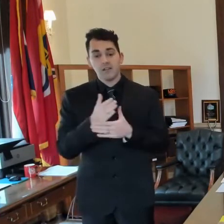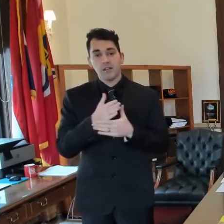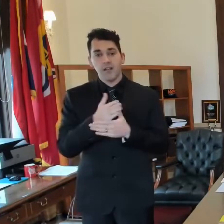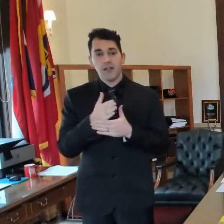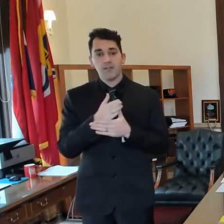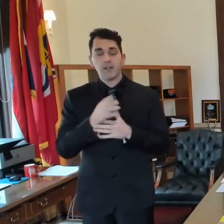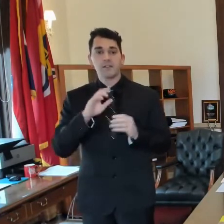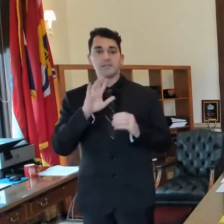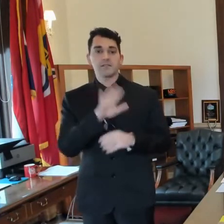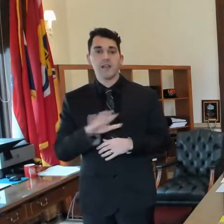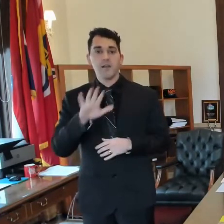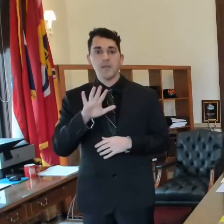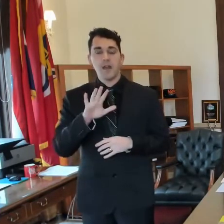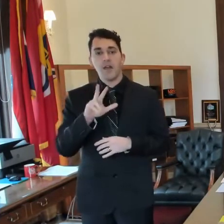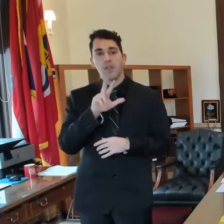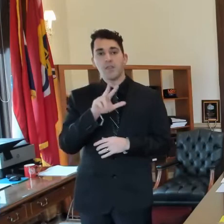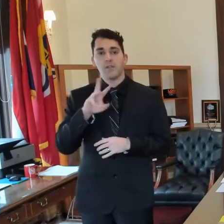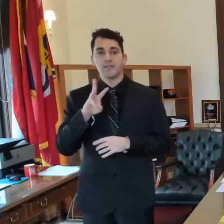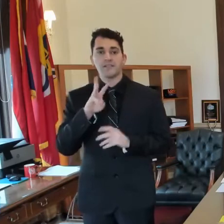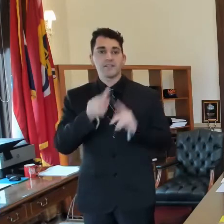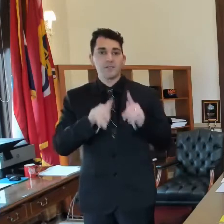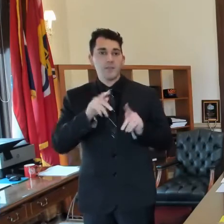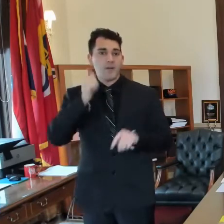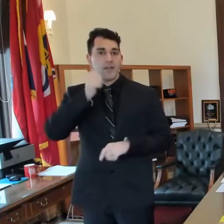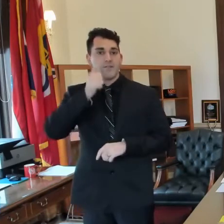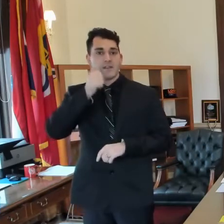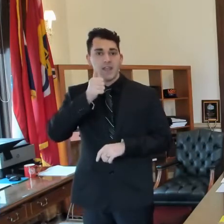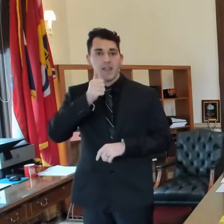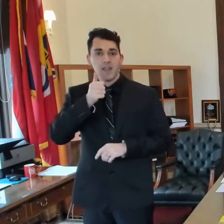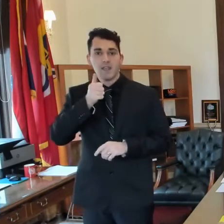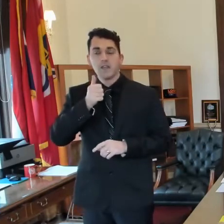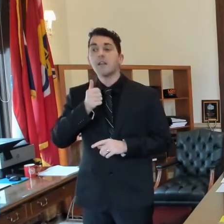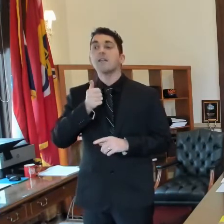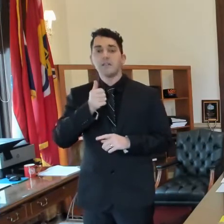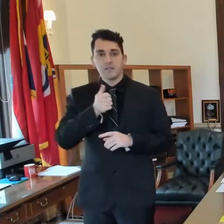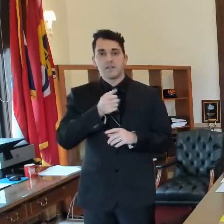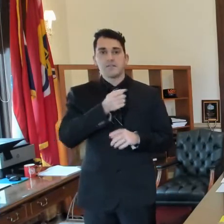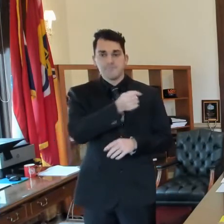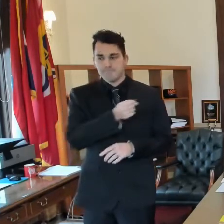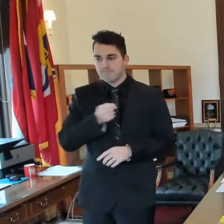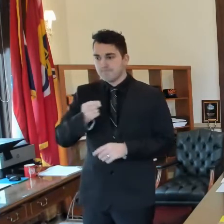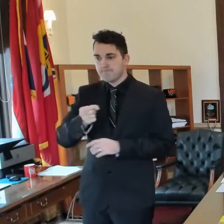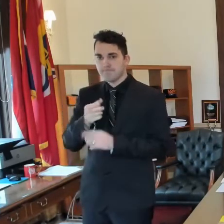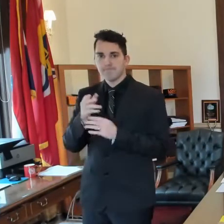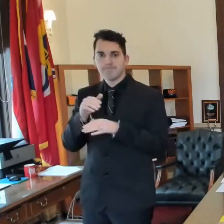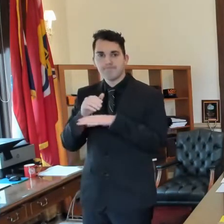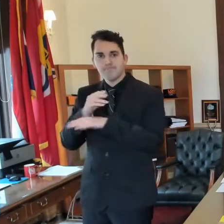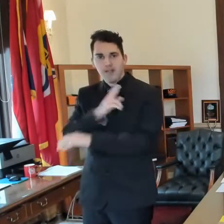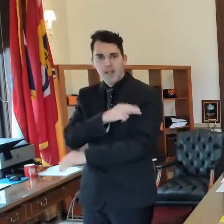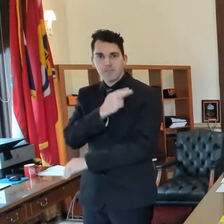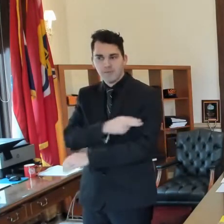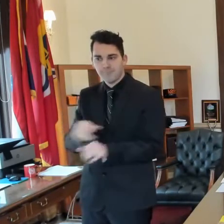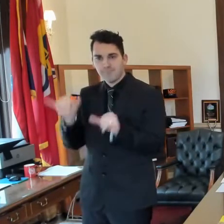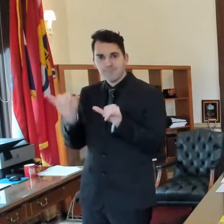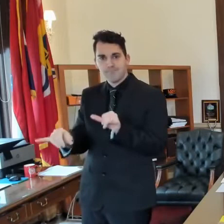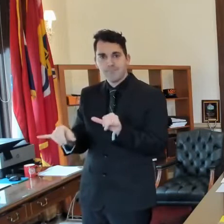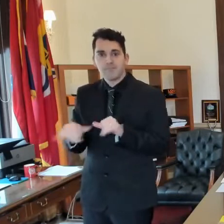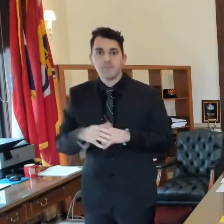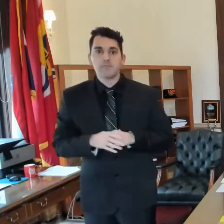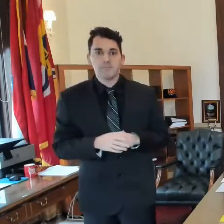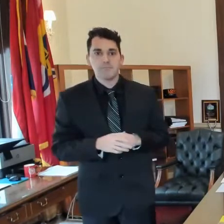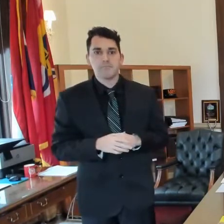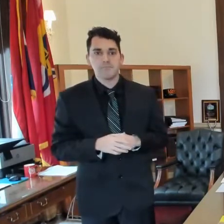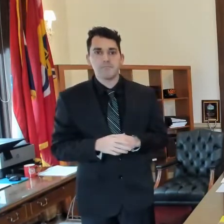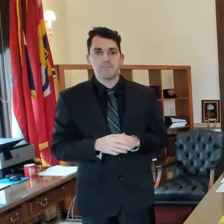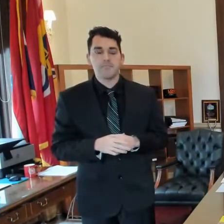about 36 people a day being admitted to the hospital. So again, numbers